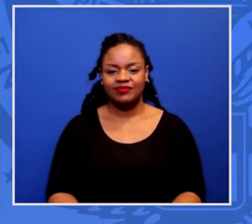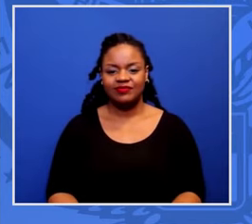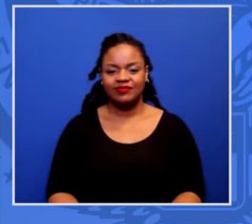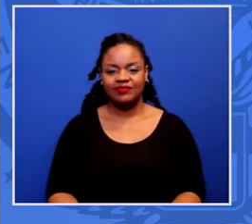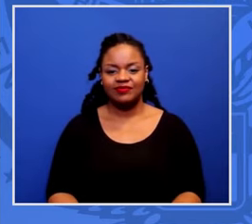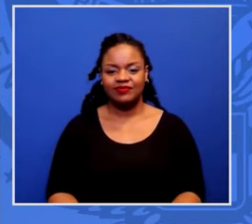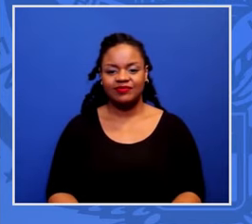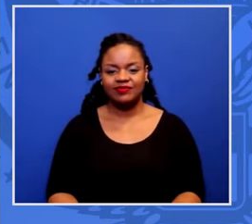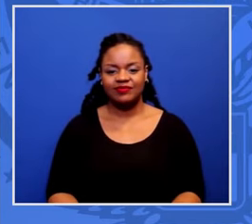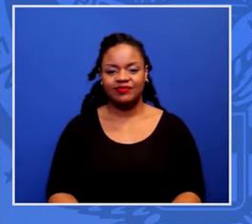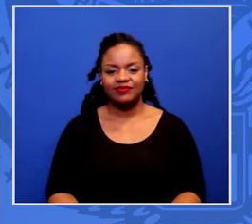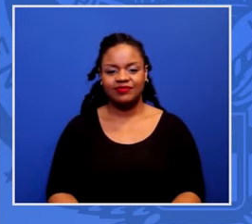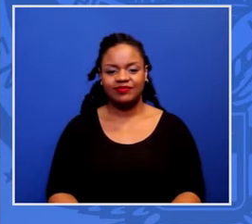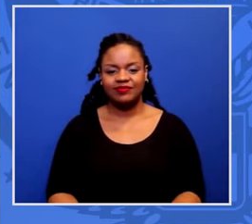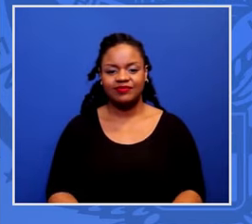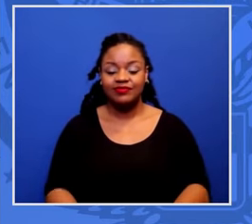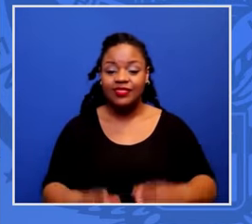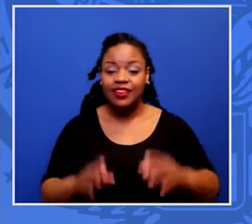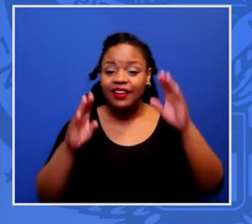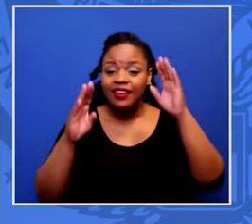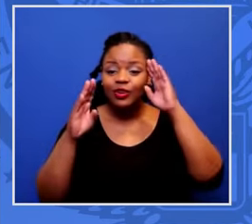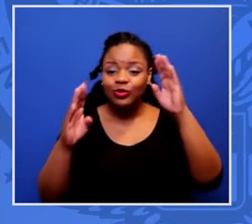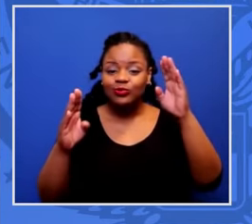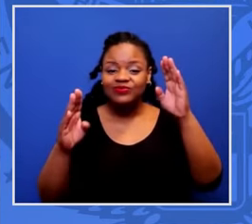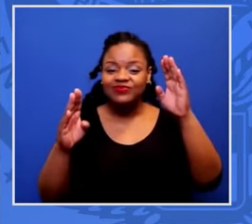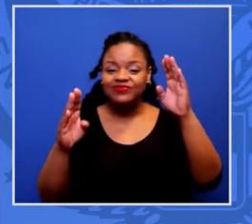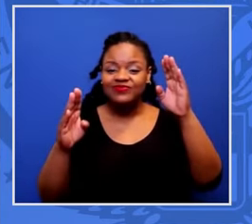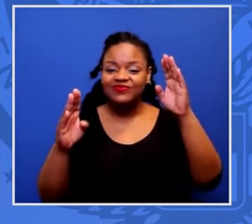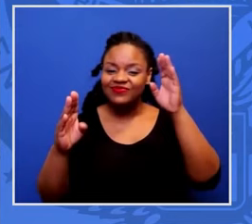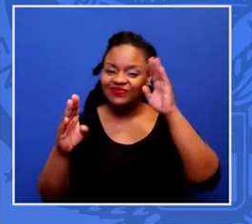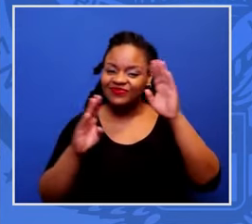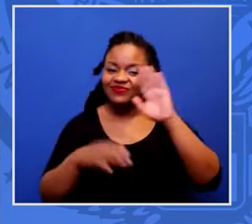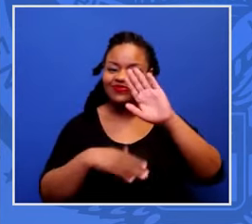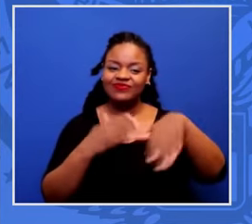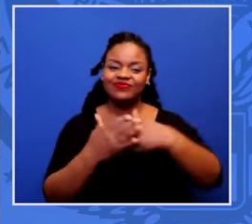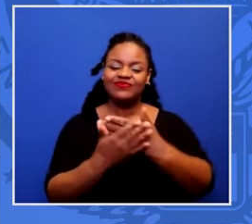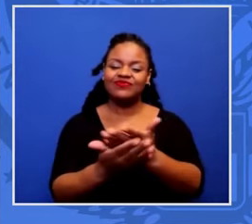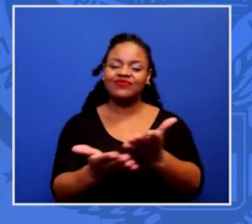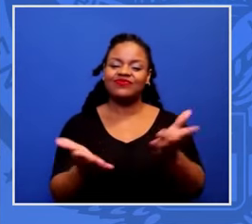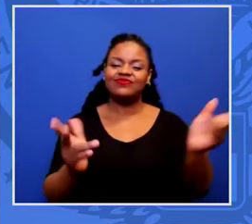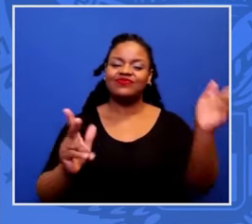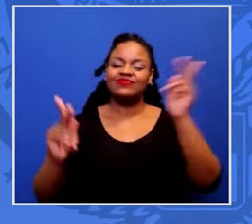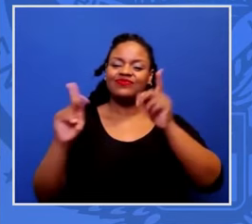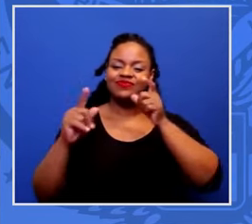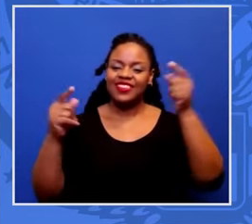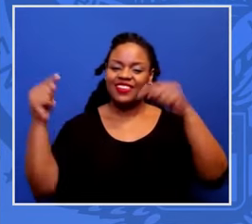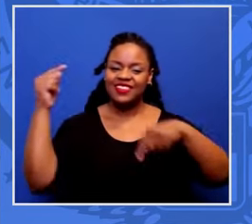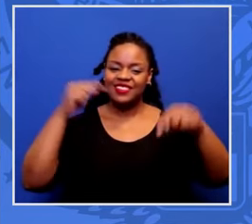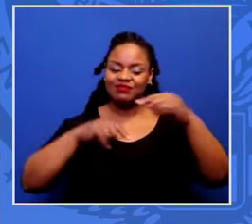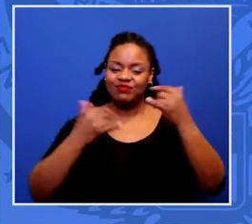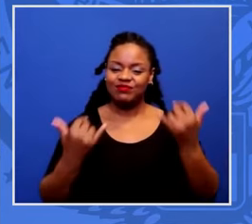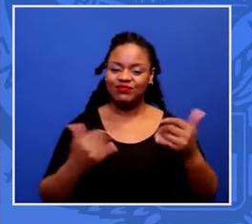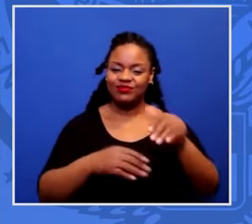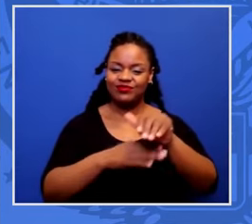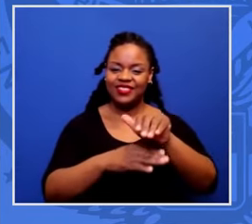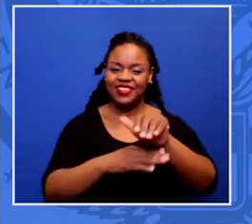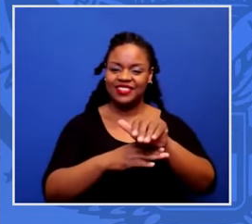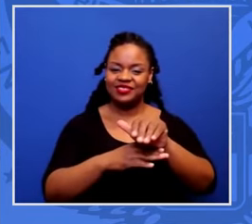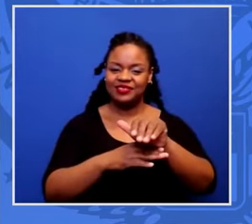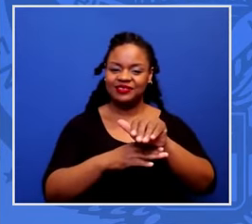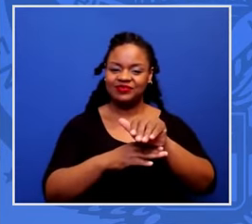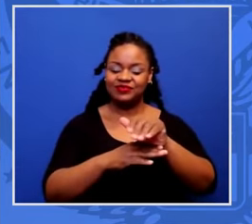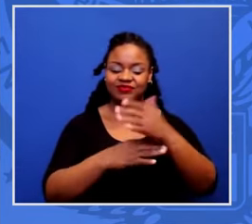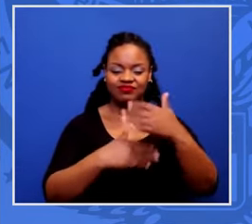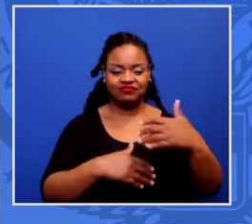Hello, all the participants of tonight's event. It's humbling to stand here in this place in front of these